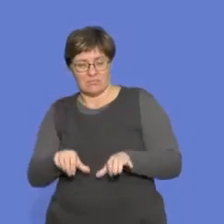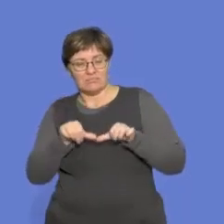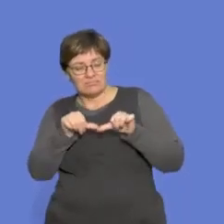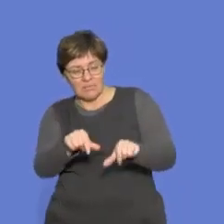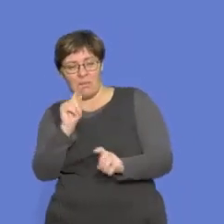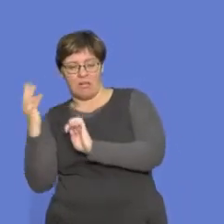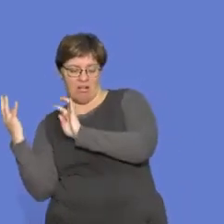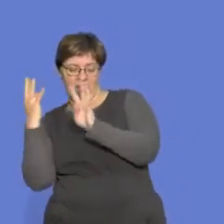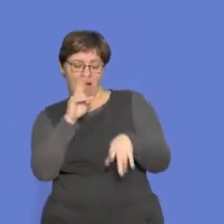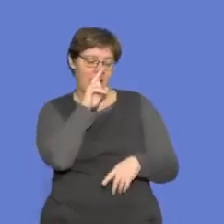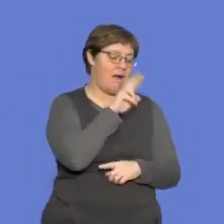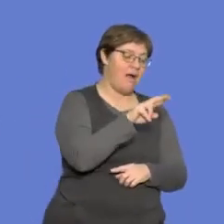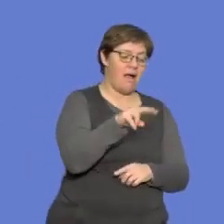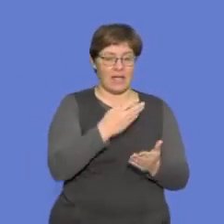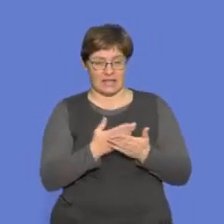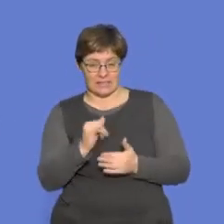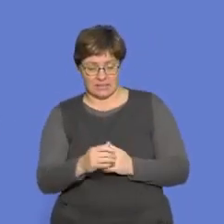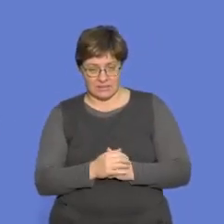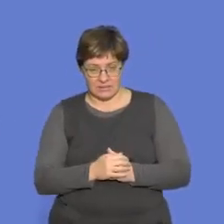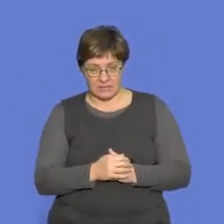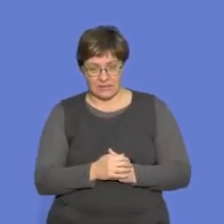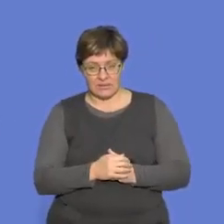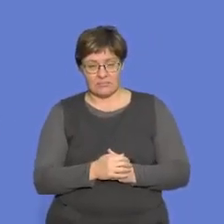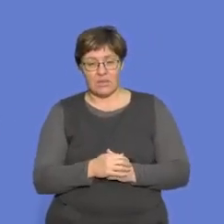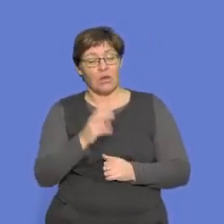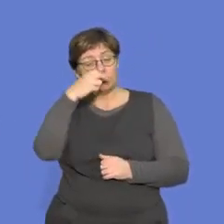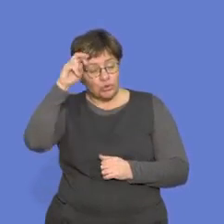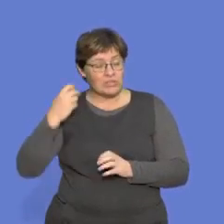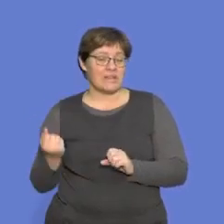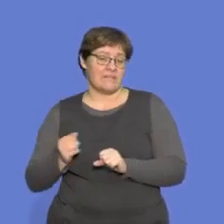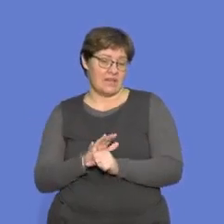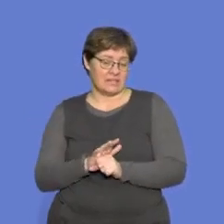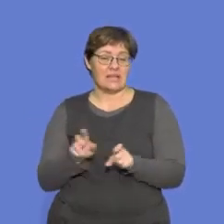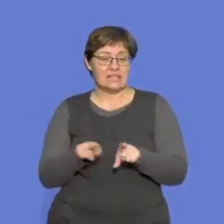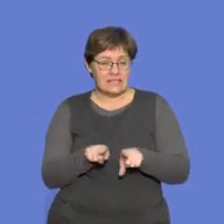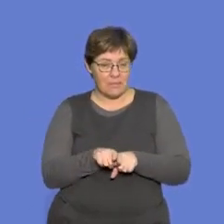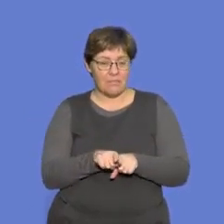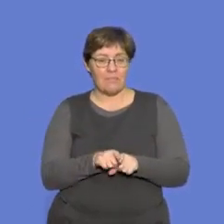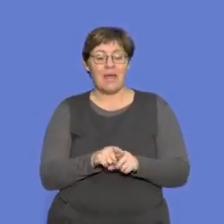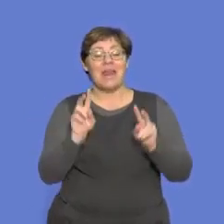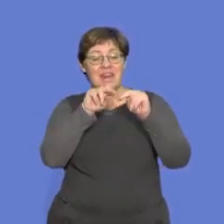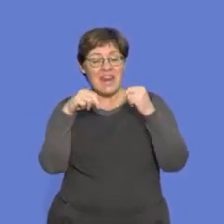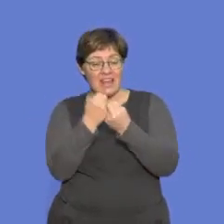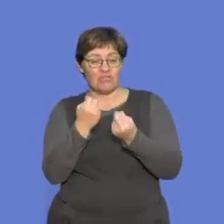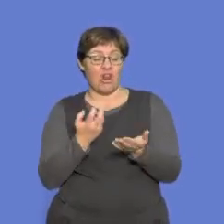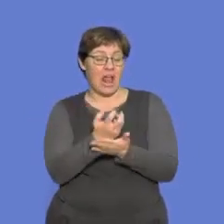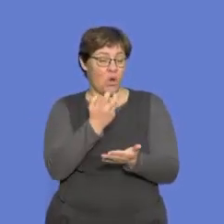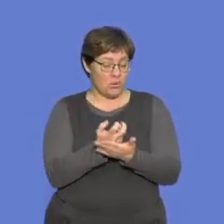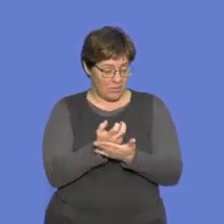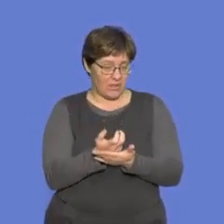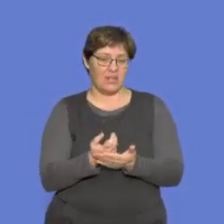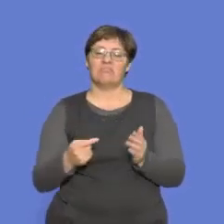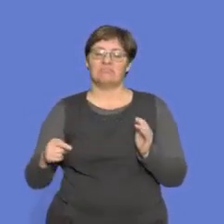have. This affects tourism and the national income negatively. We talk about a lack of tourism in